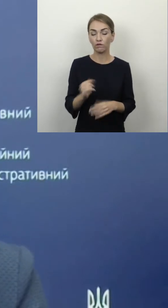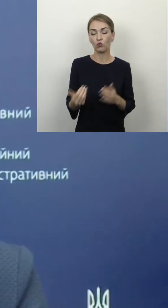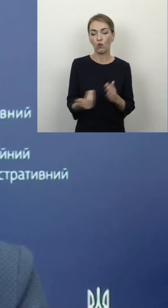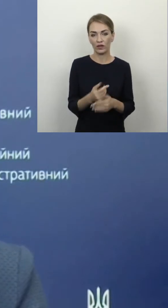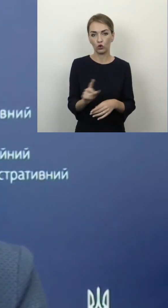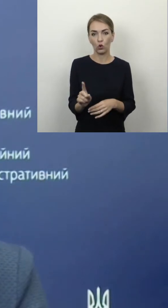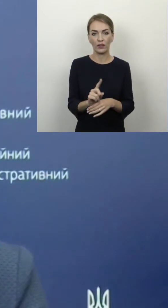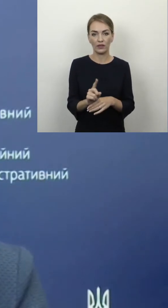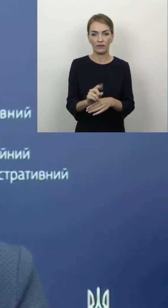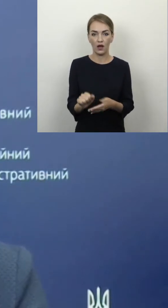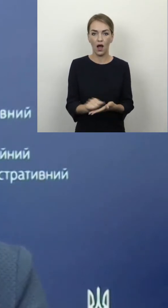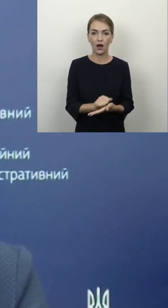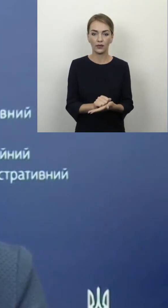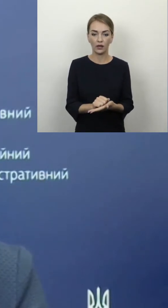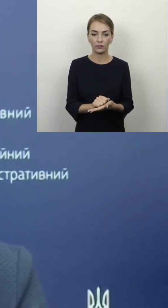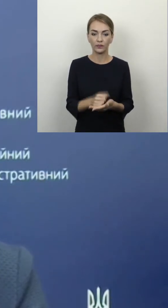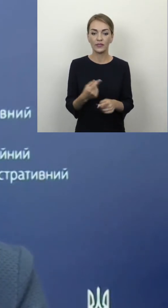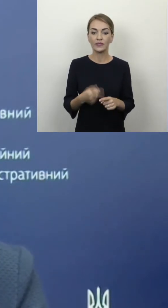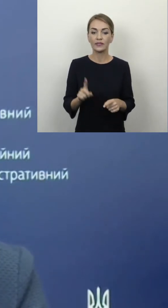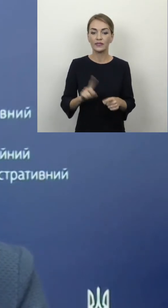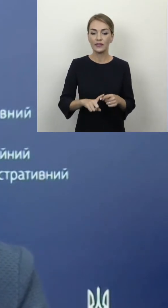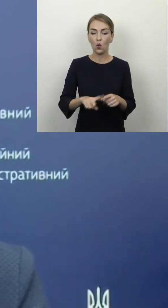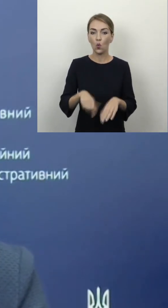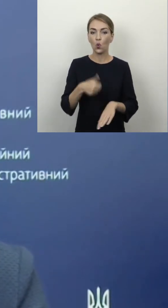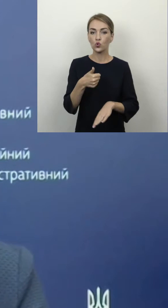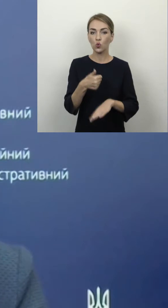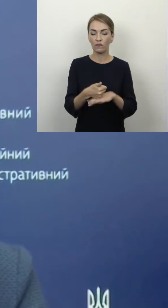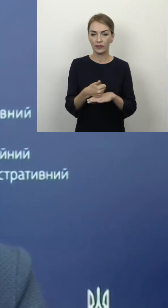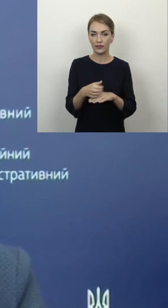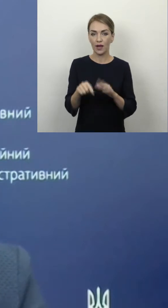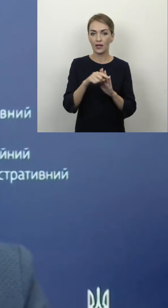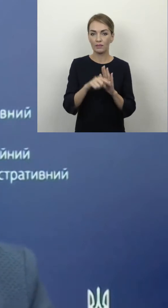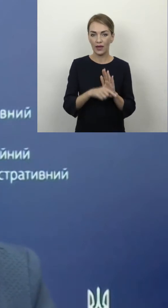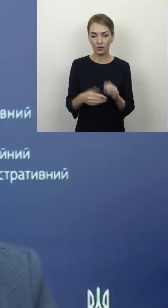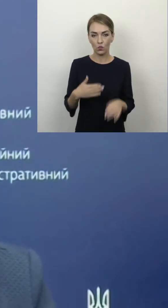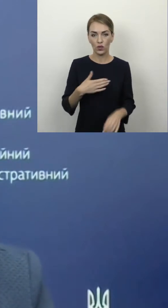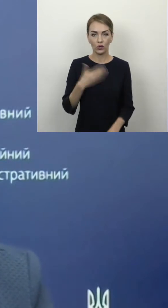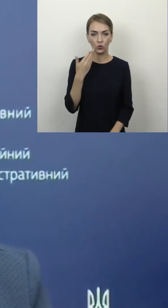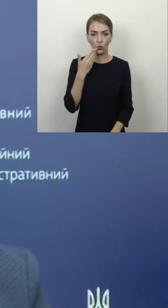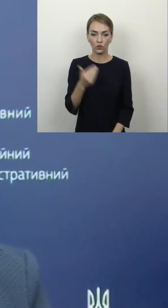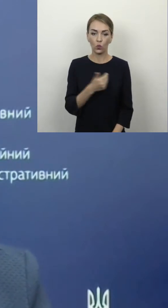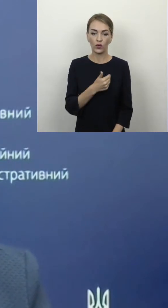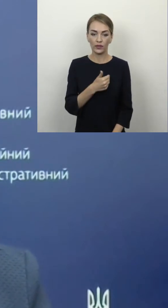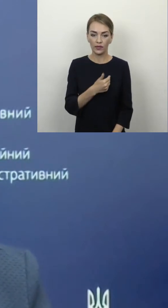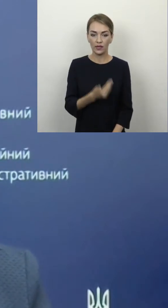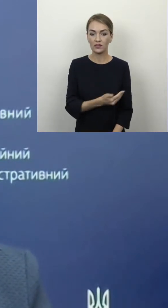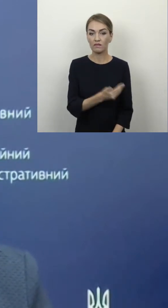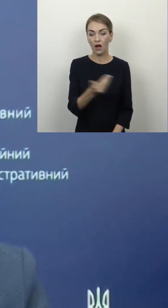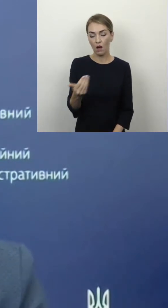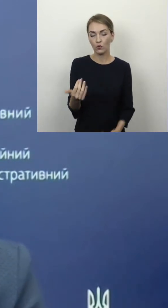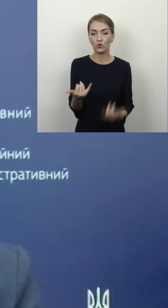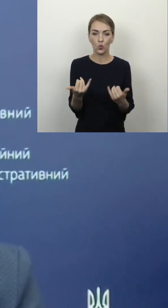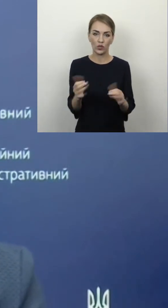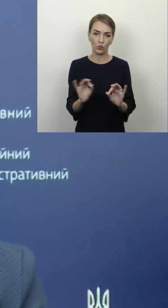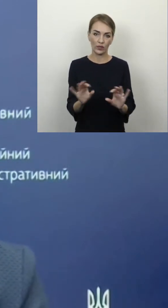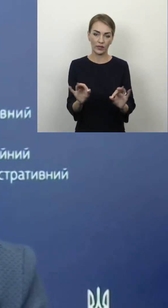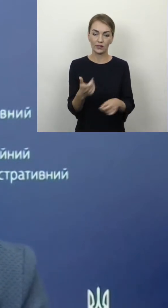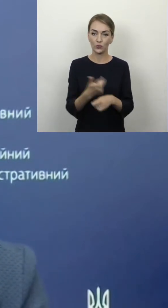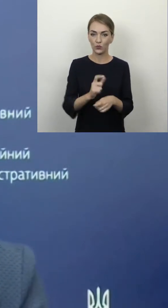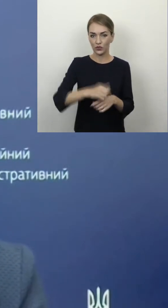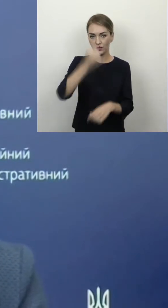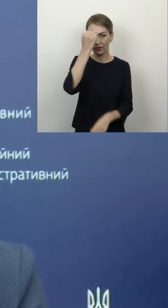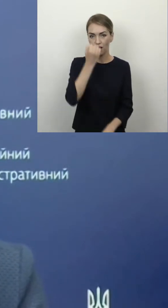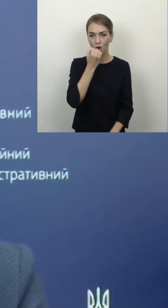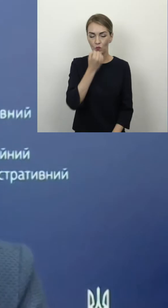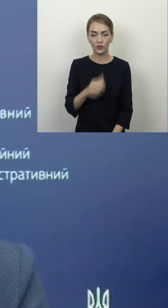remain important for newly applied legislation. These are the main points